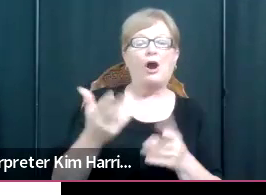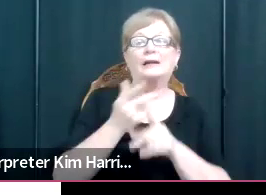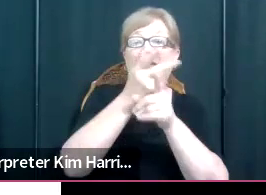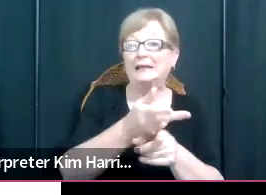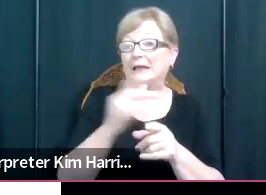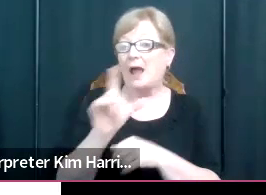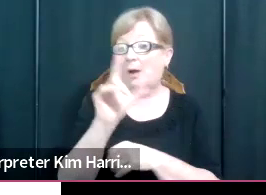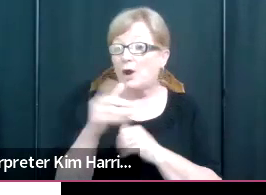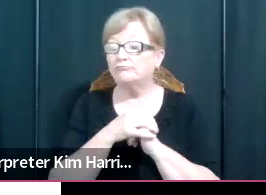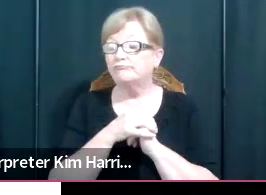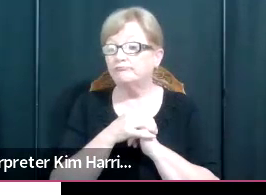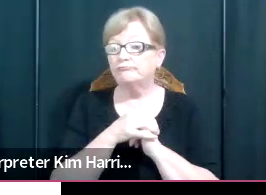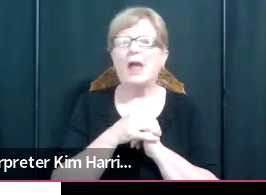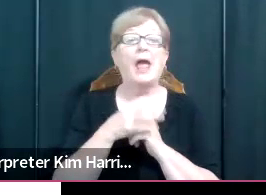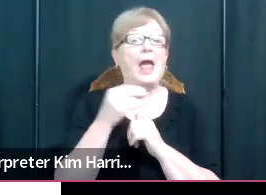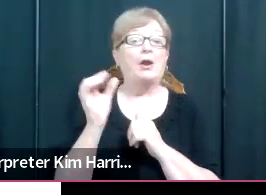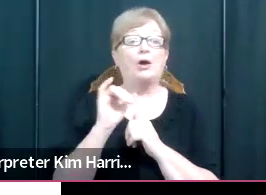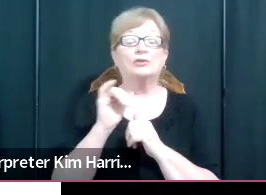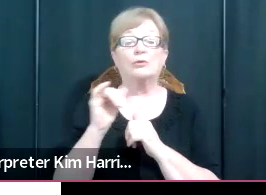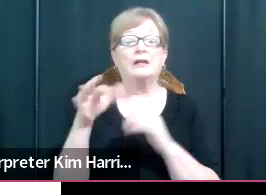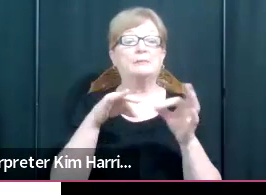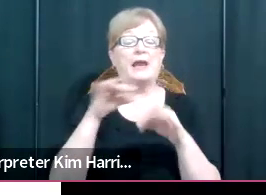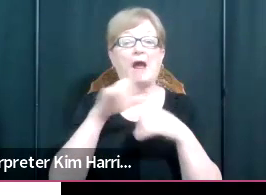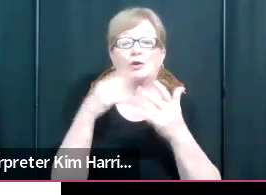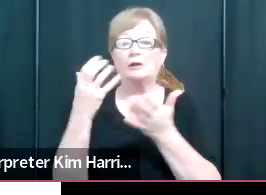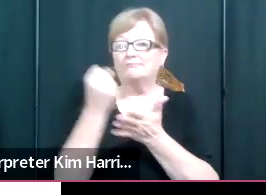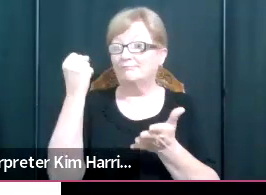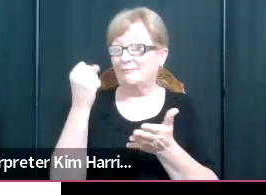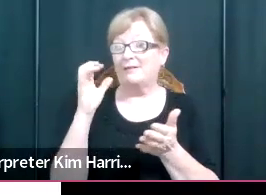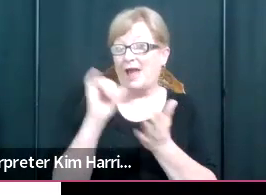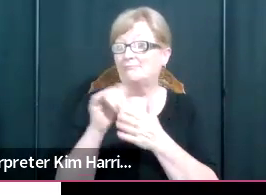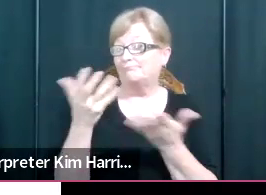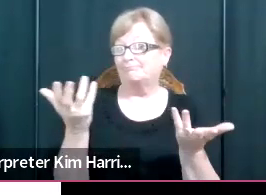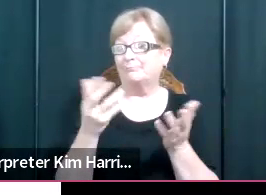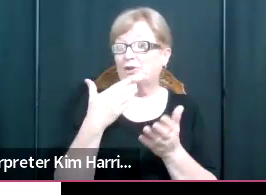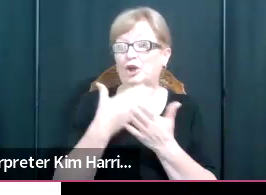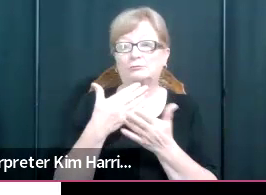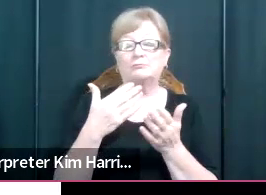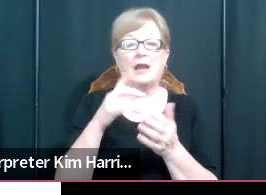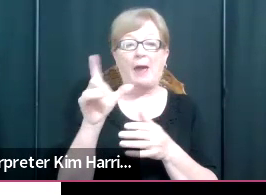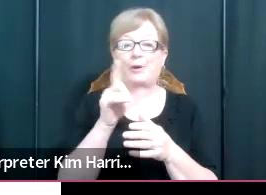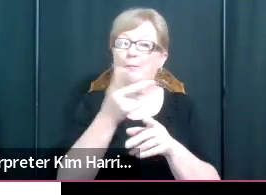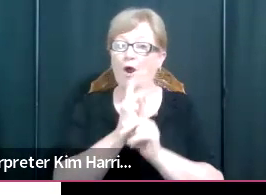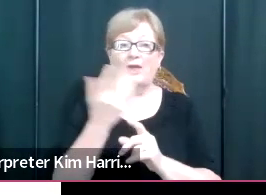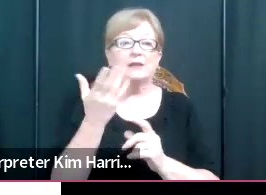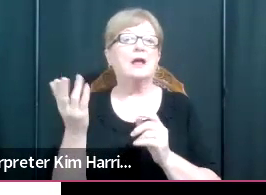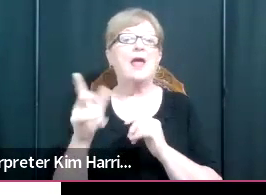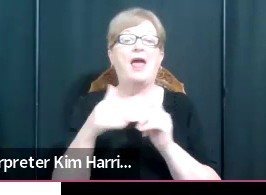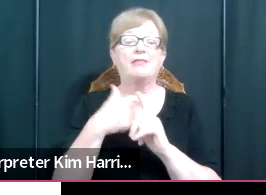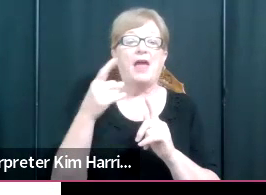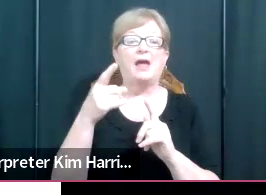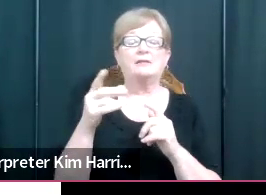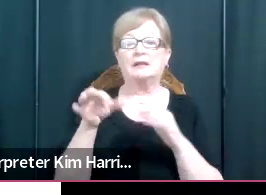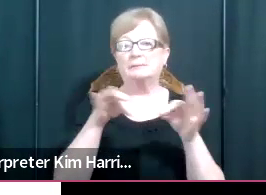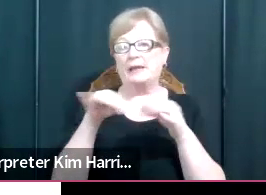and talk about how you can take advantage of that. We're going to delve a little into disability and